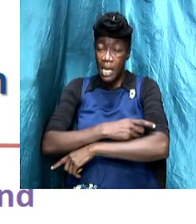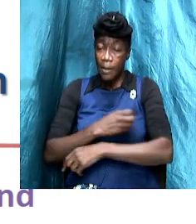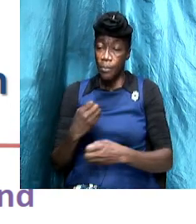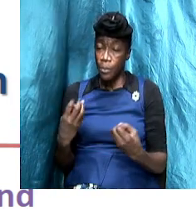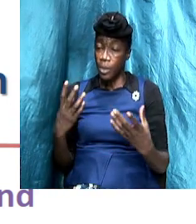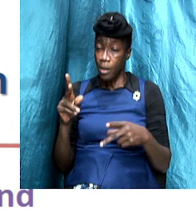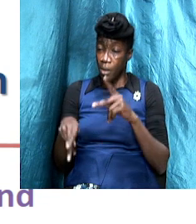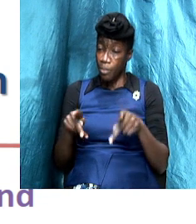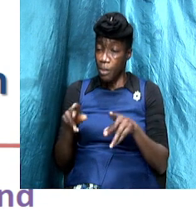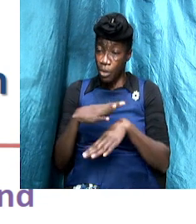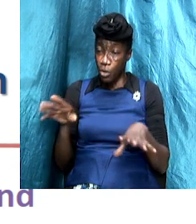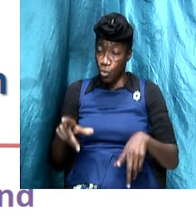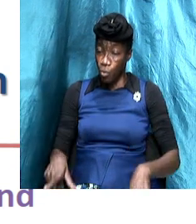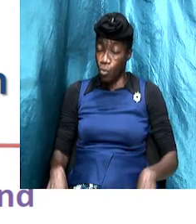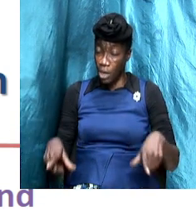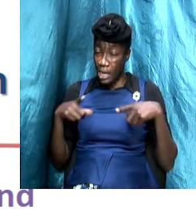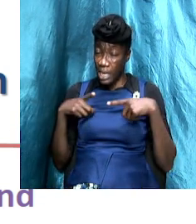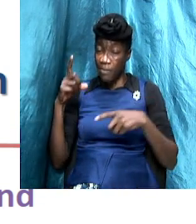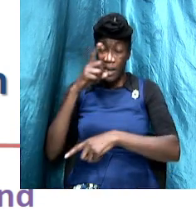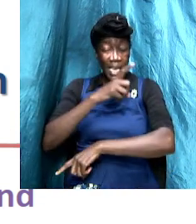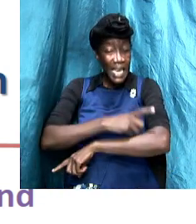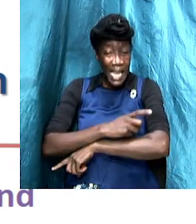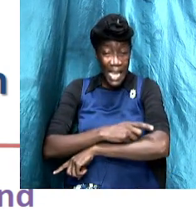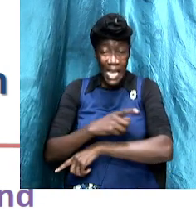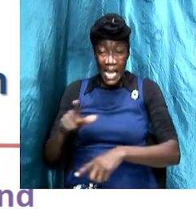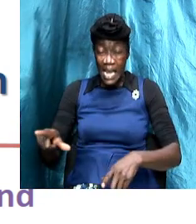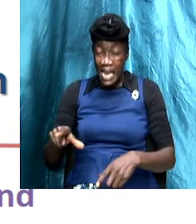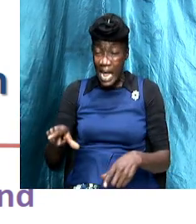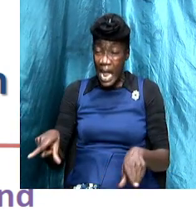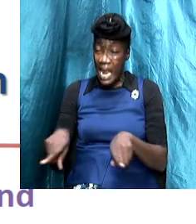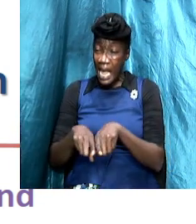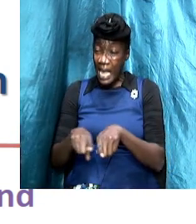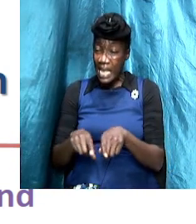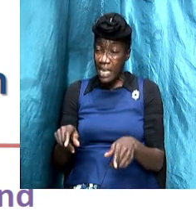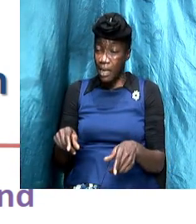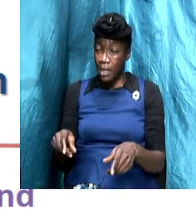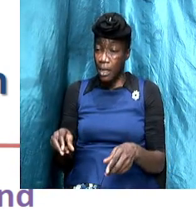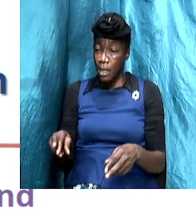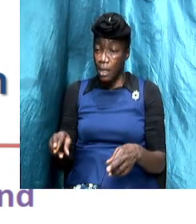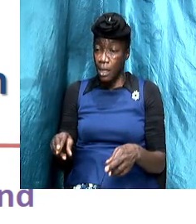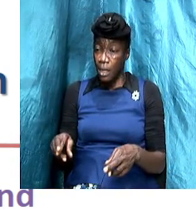we don't realize that Christ can come back any day. The rapture can take place right now.